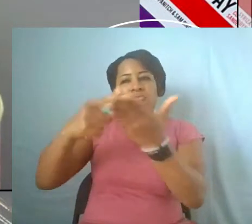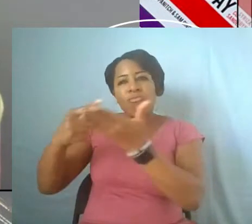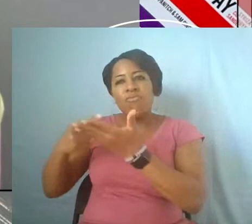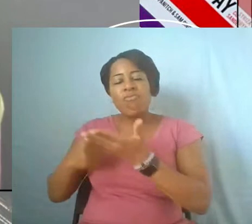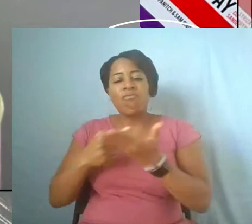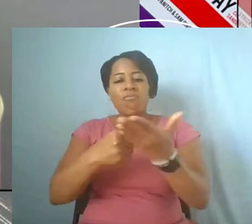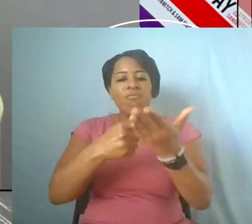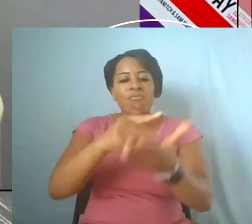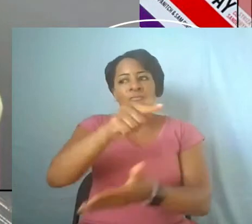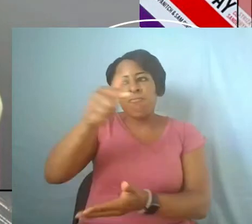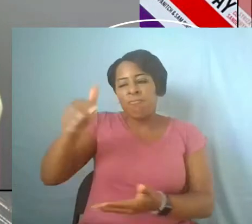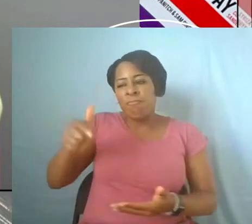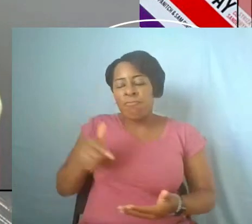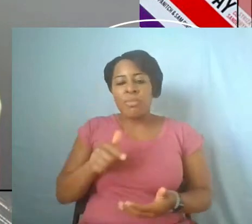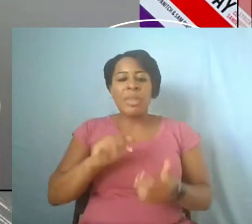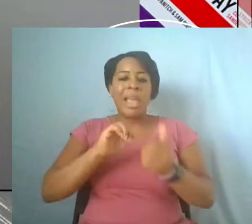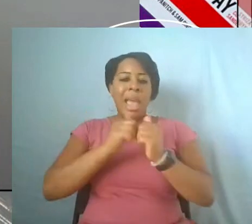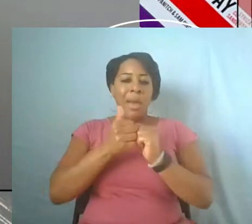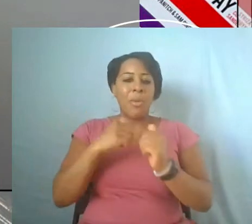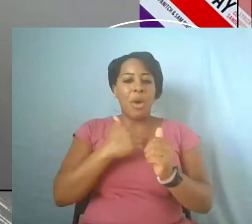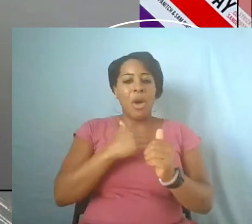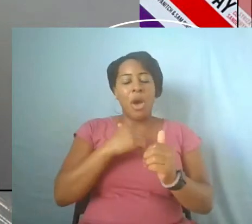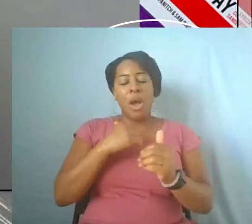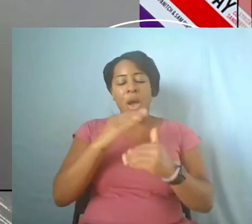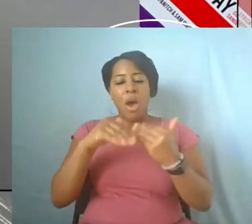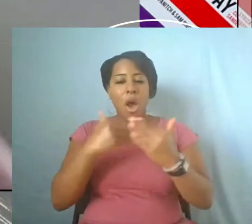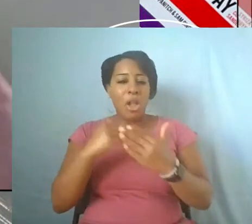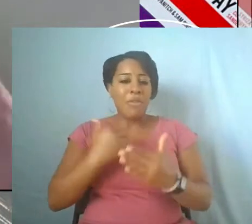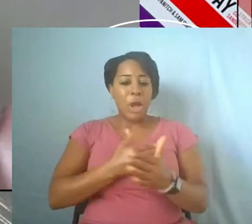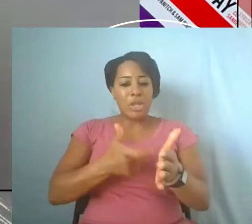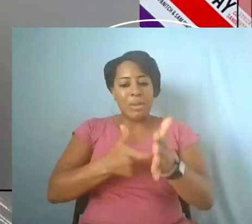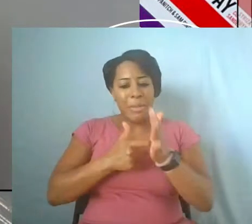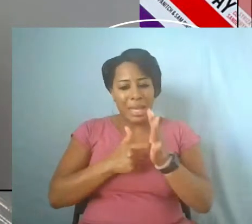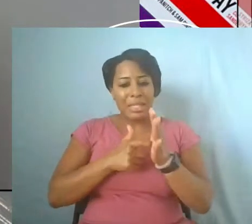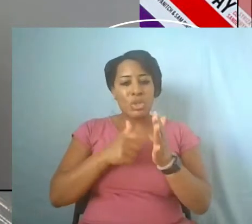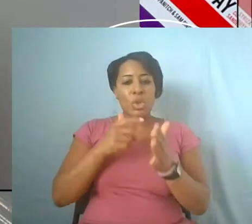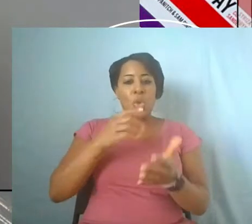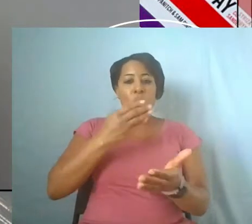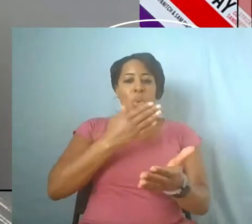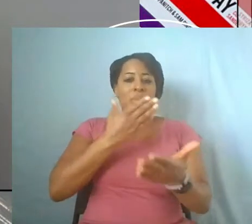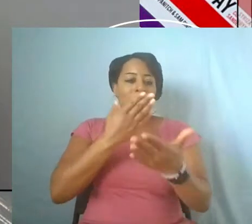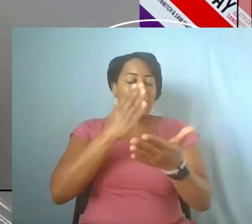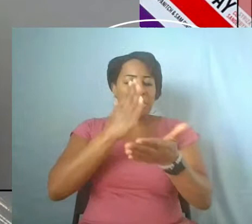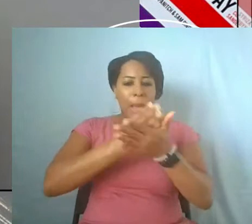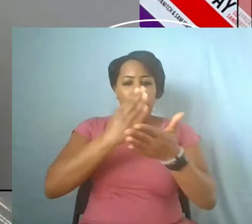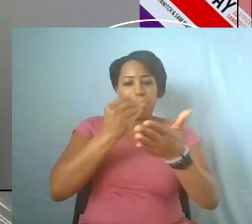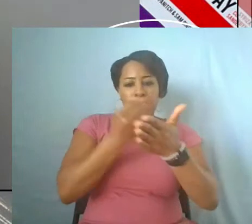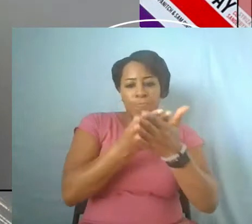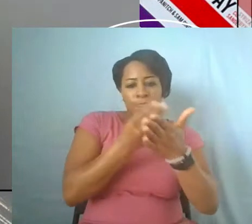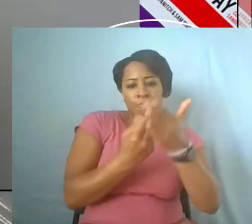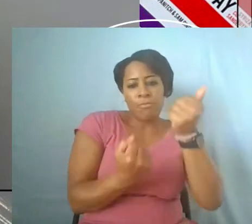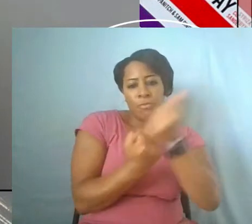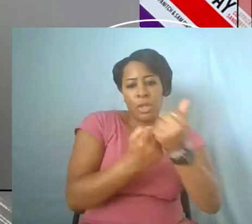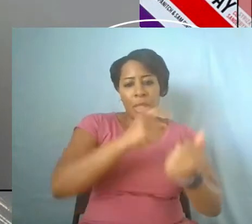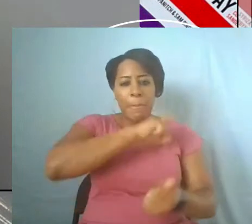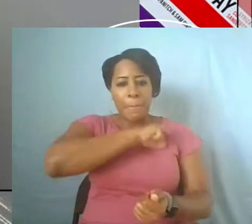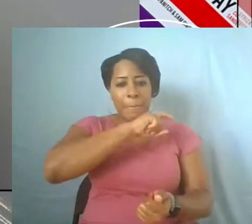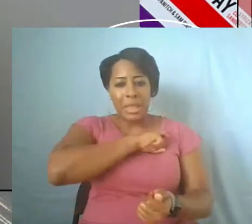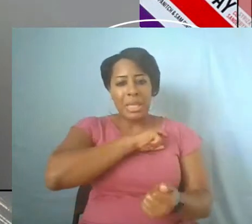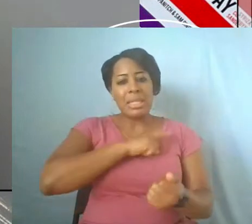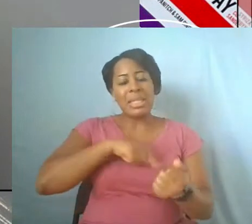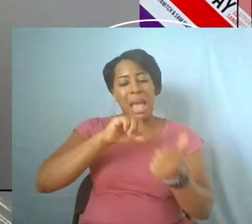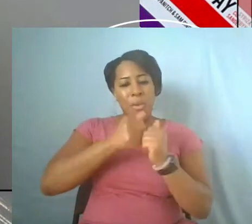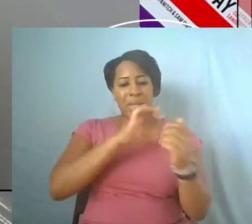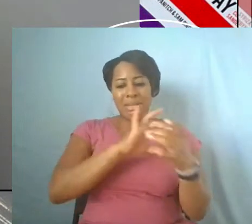on how all of our demands to defund police and free them all are connected into a larger movement towards abolition. We know that in the